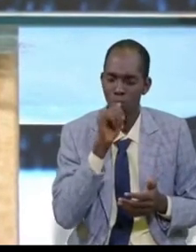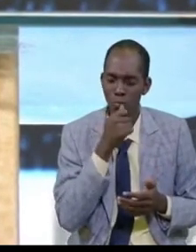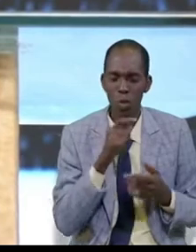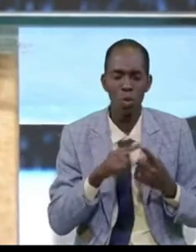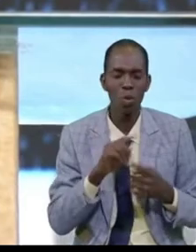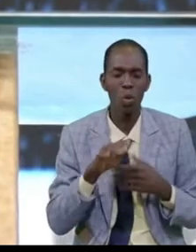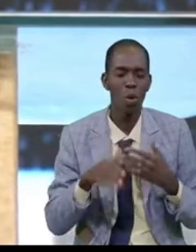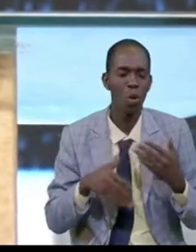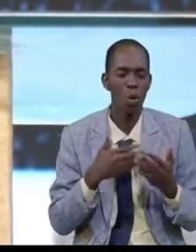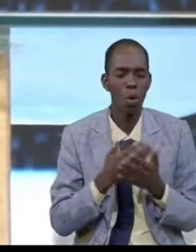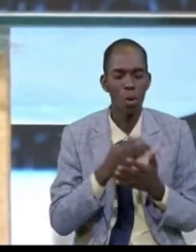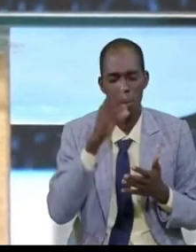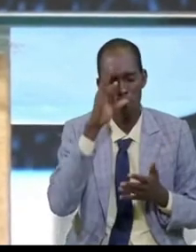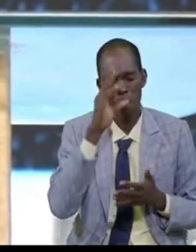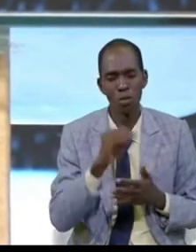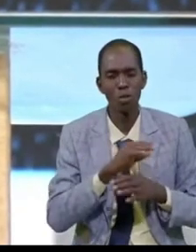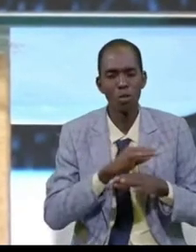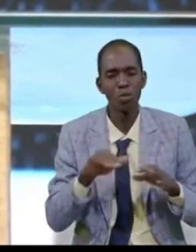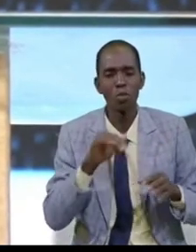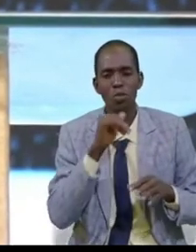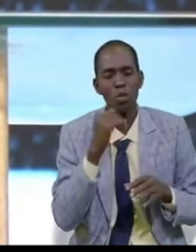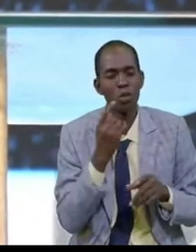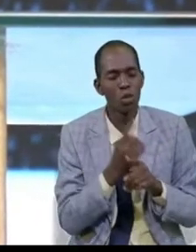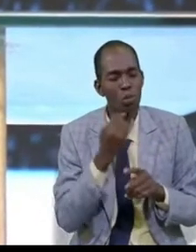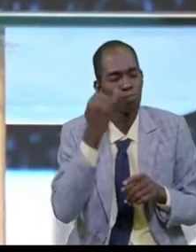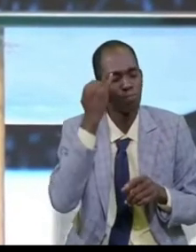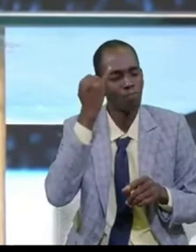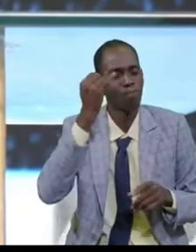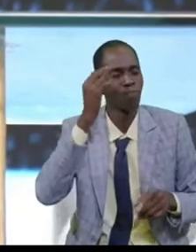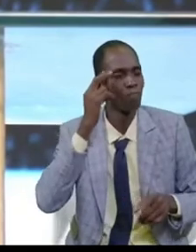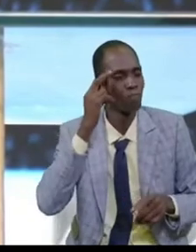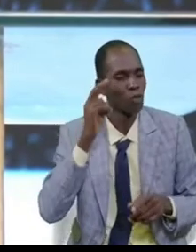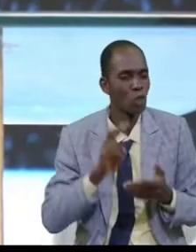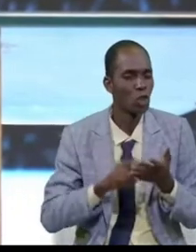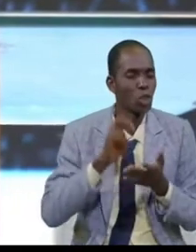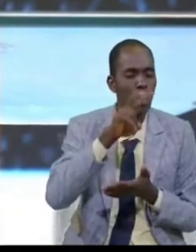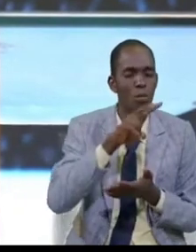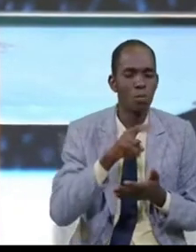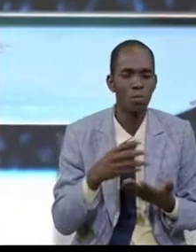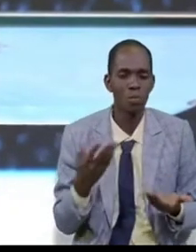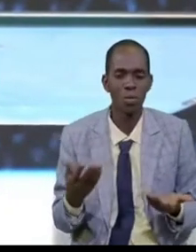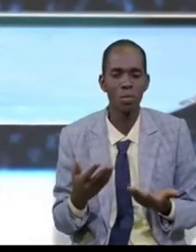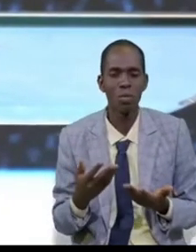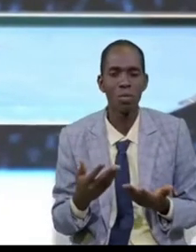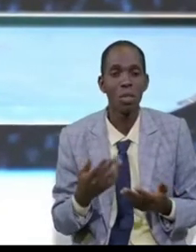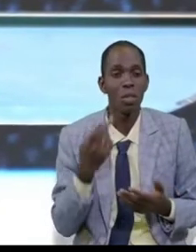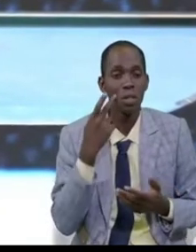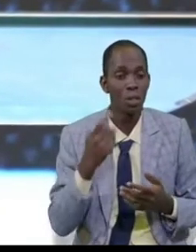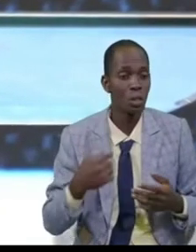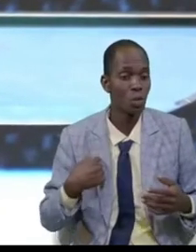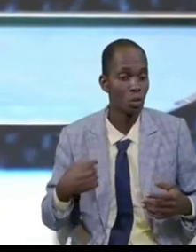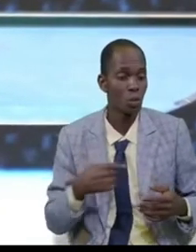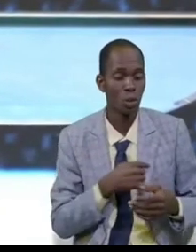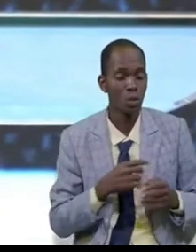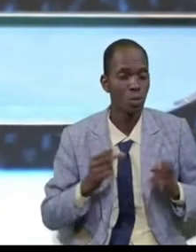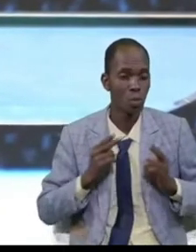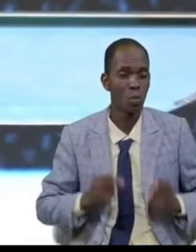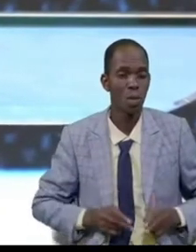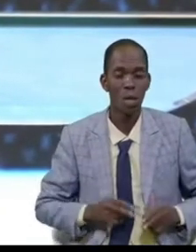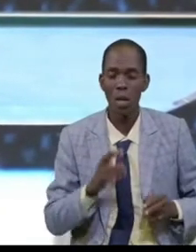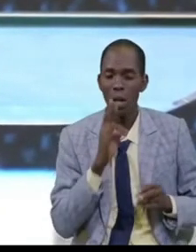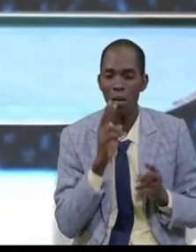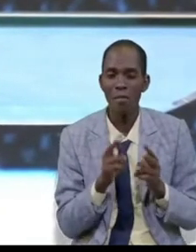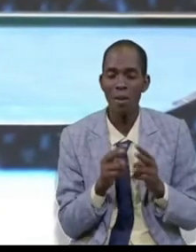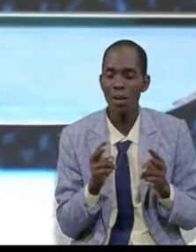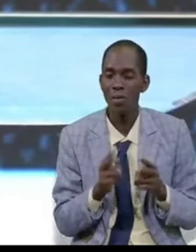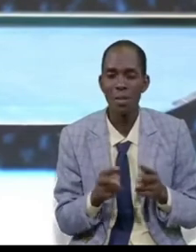all men. Don't jump into conclusion. Don't bounce on people. You know, human beings are delicate.